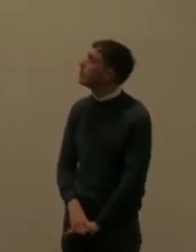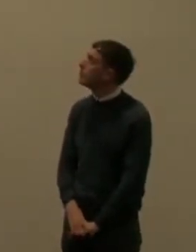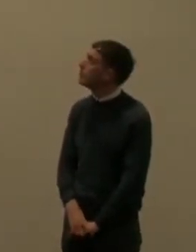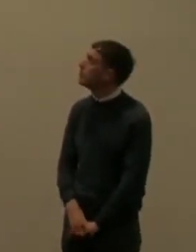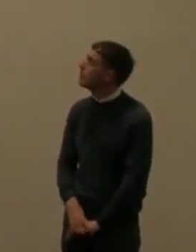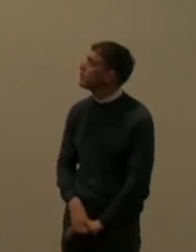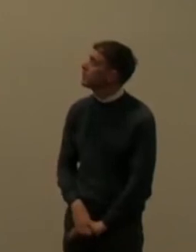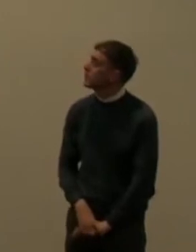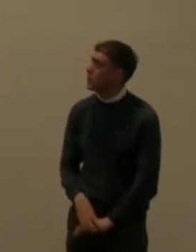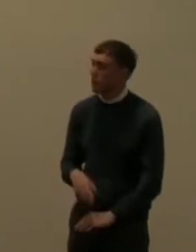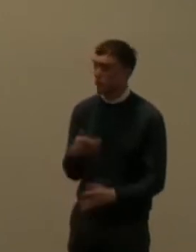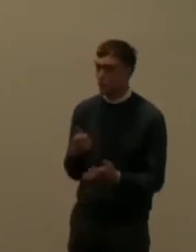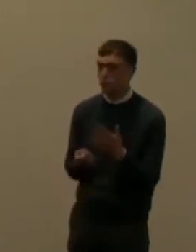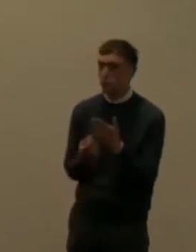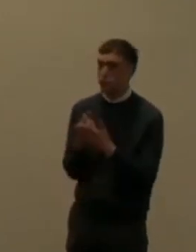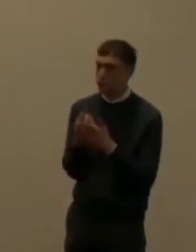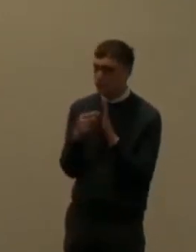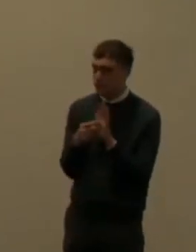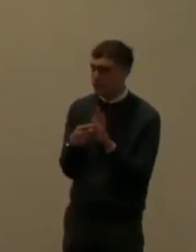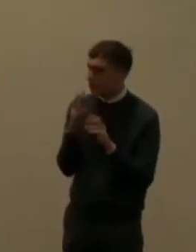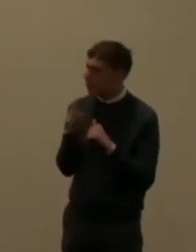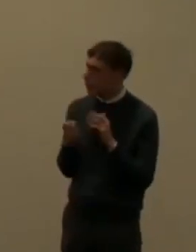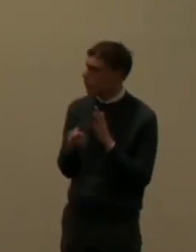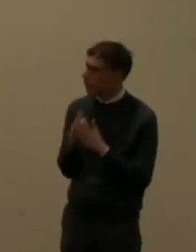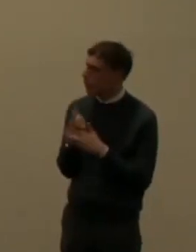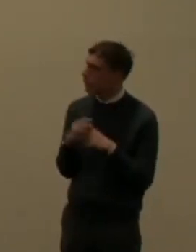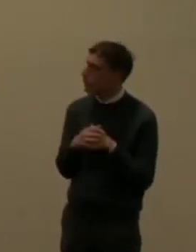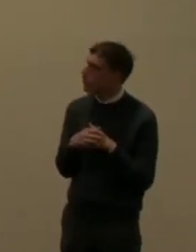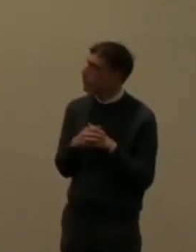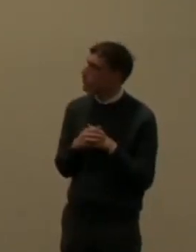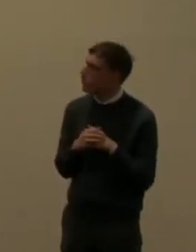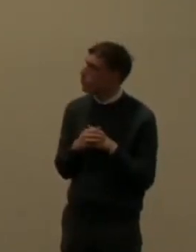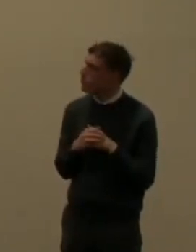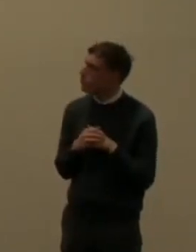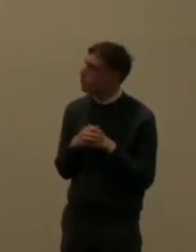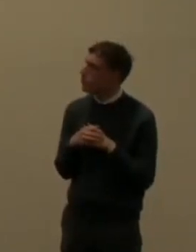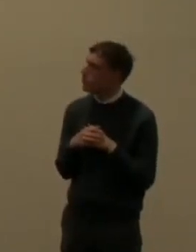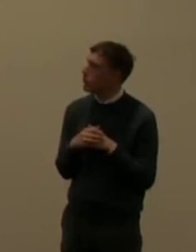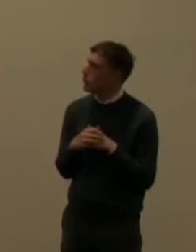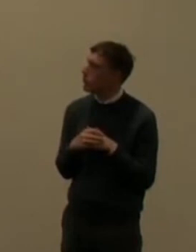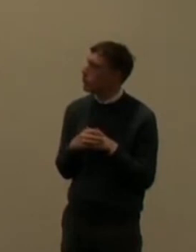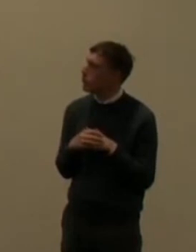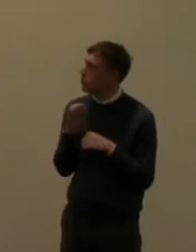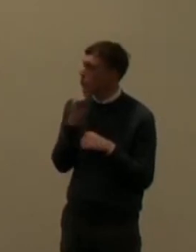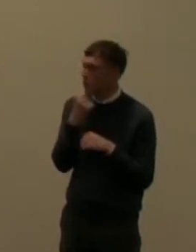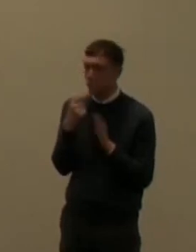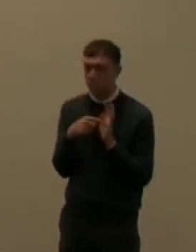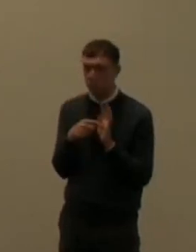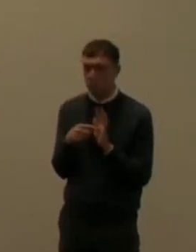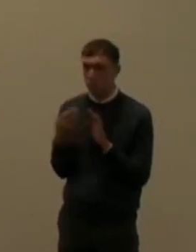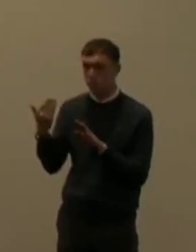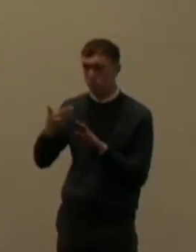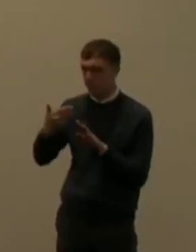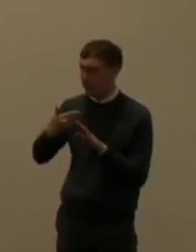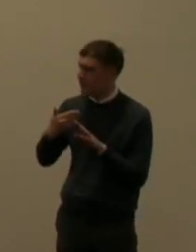us trigger it, and meanwhile I can show you the previous result,